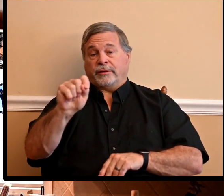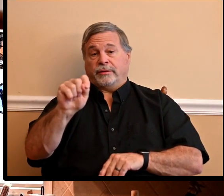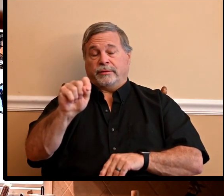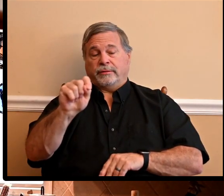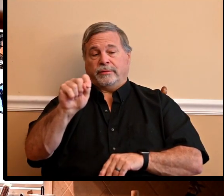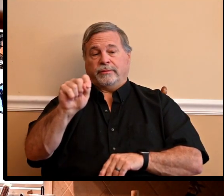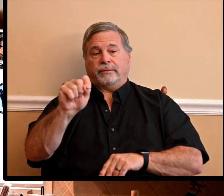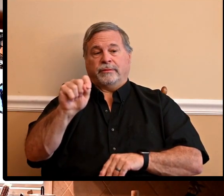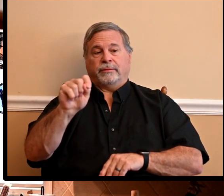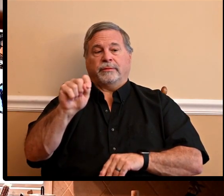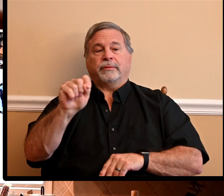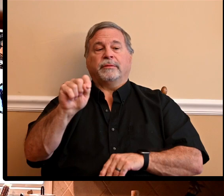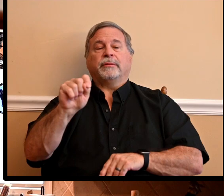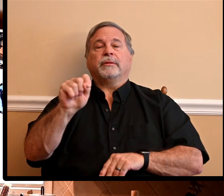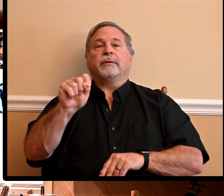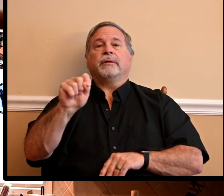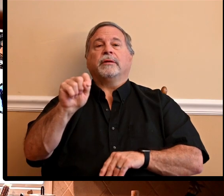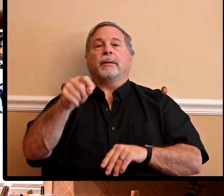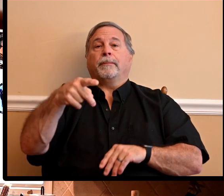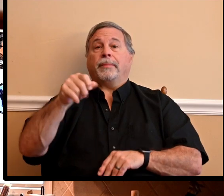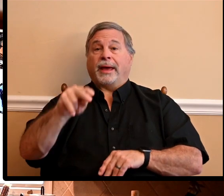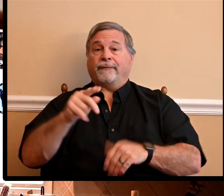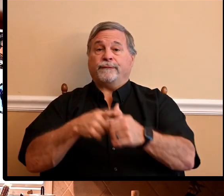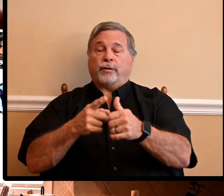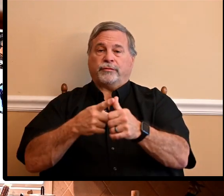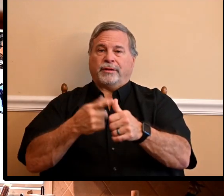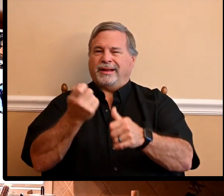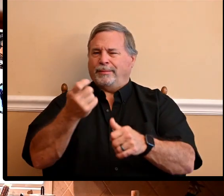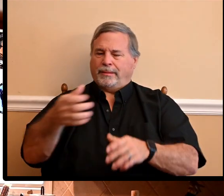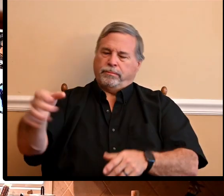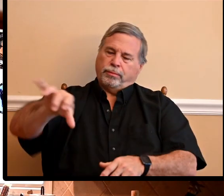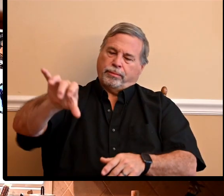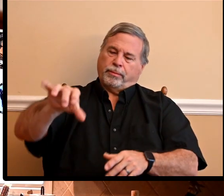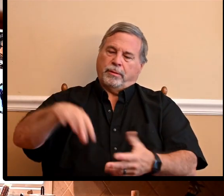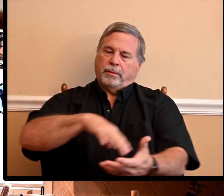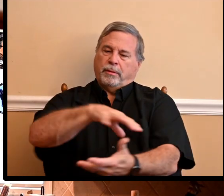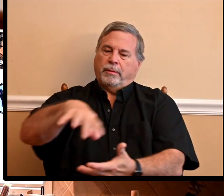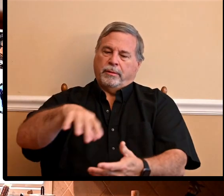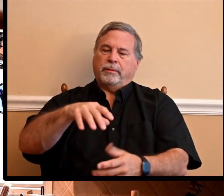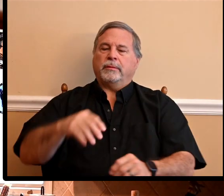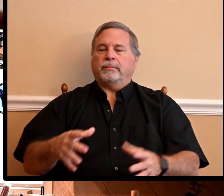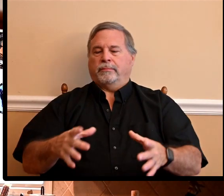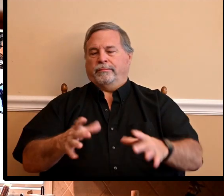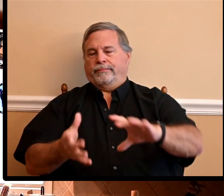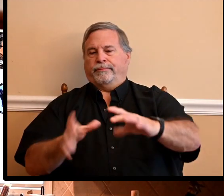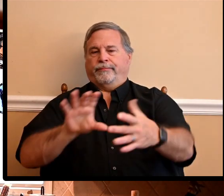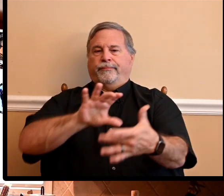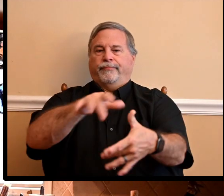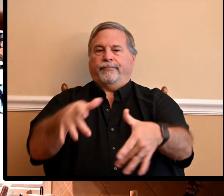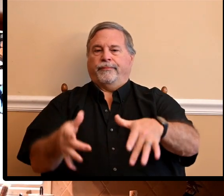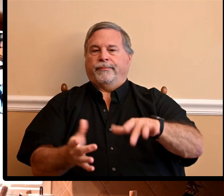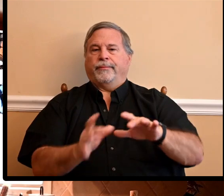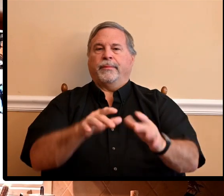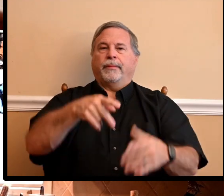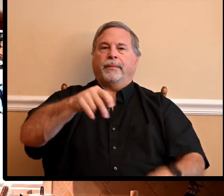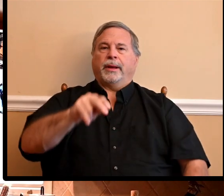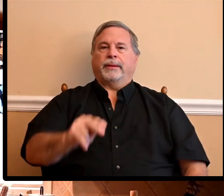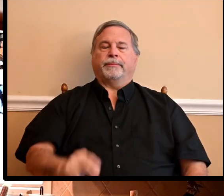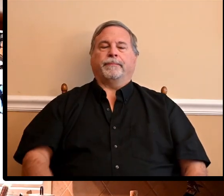little bit with the flour that's going to be in it. Okay, so we're going to just take a little bit of this cake